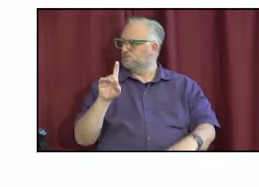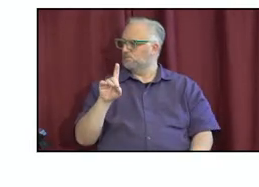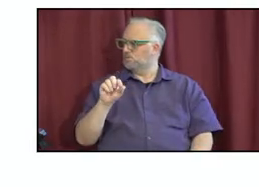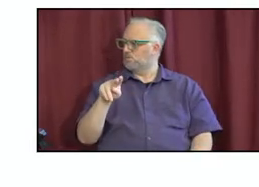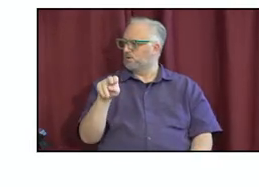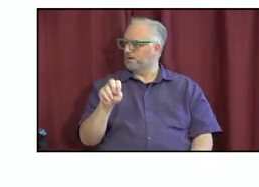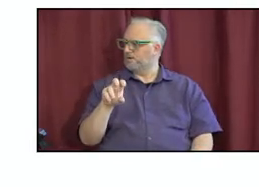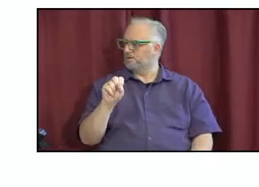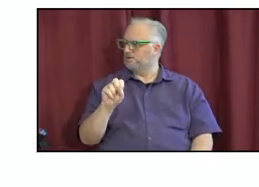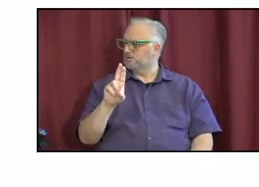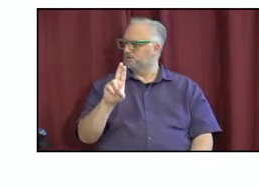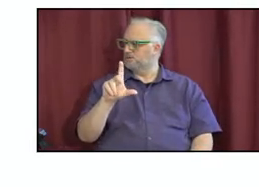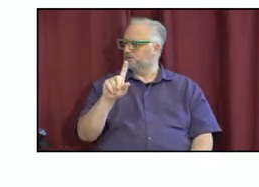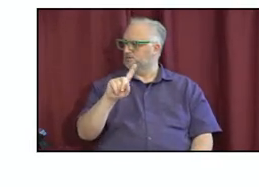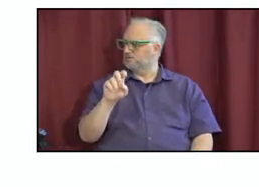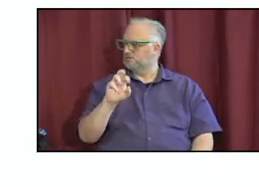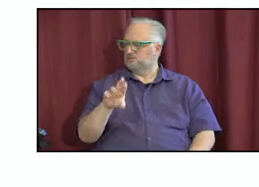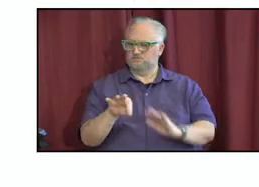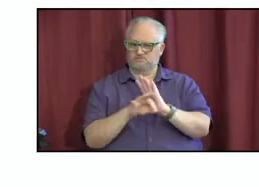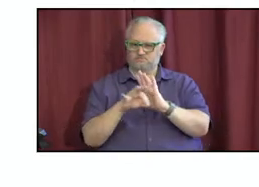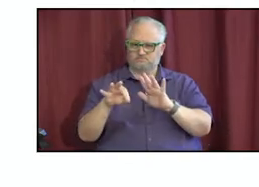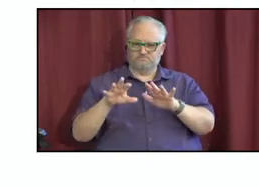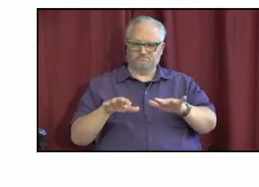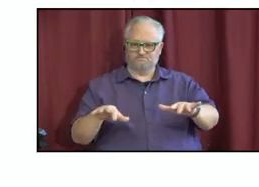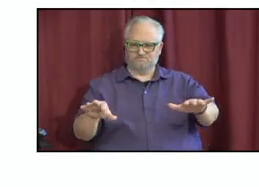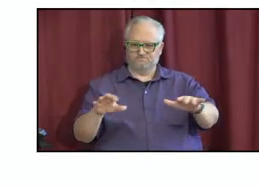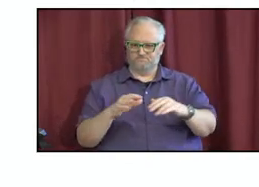Doreen Sulzer,